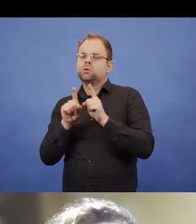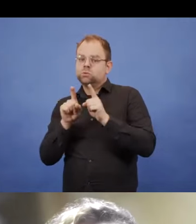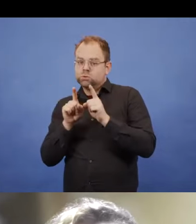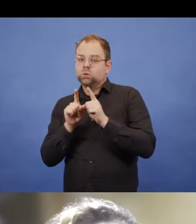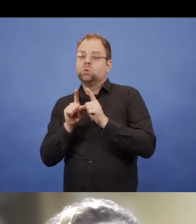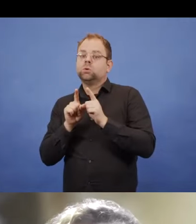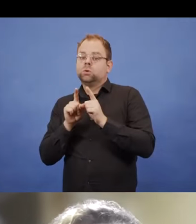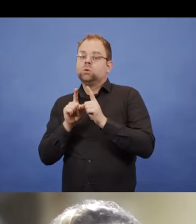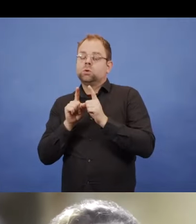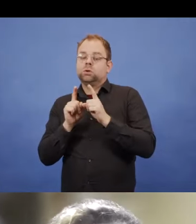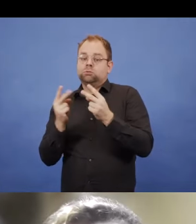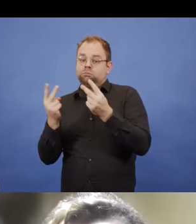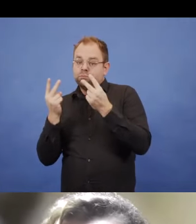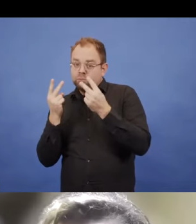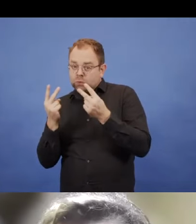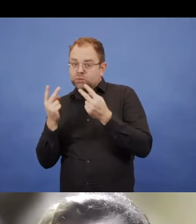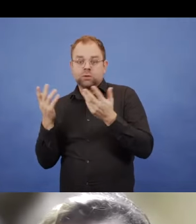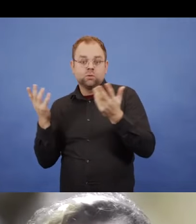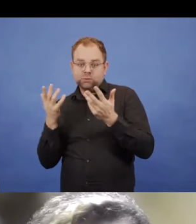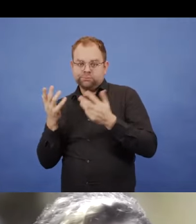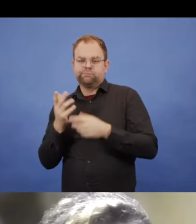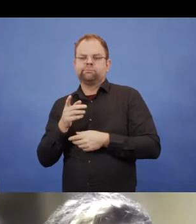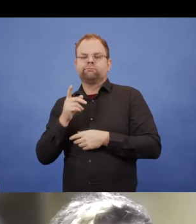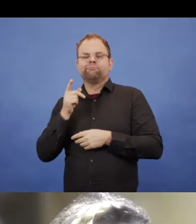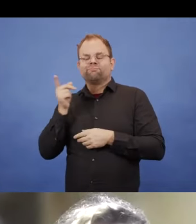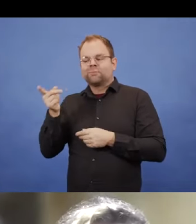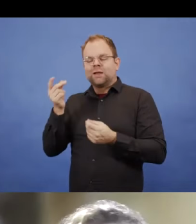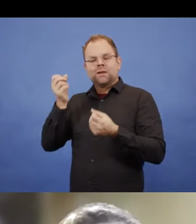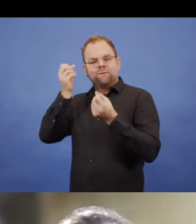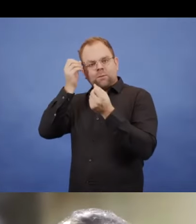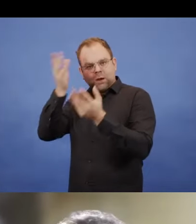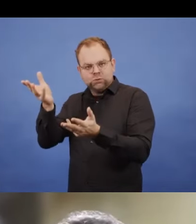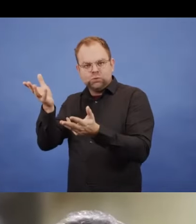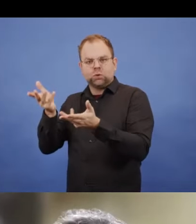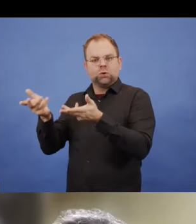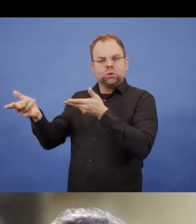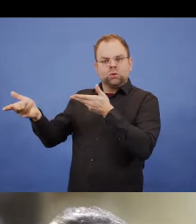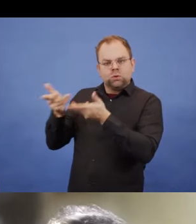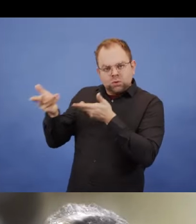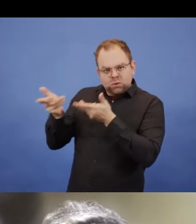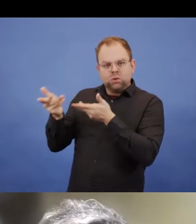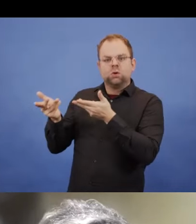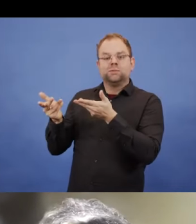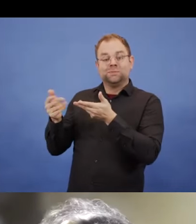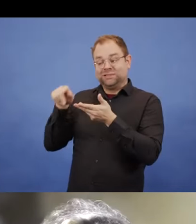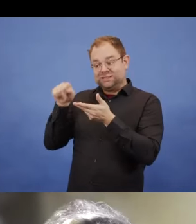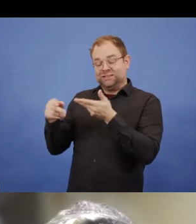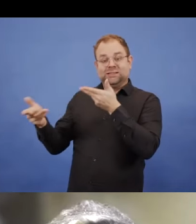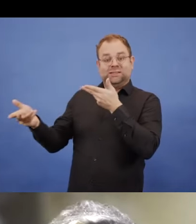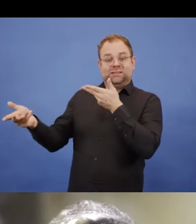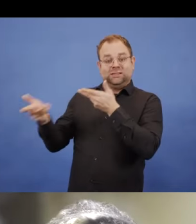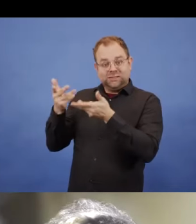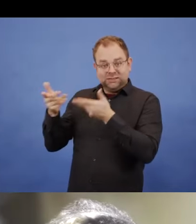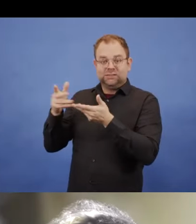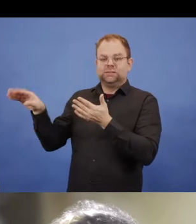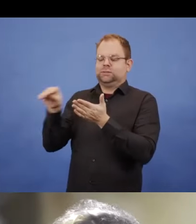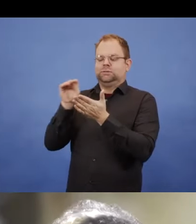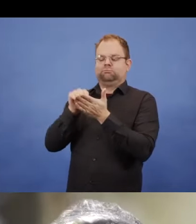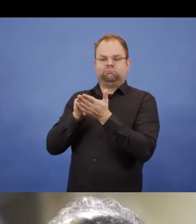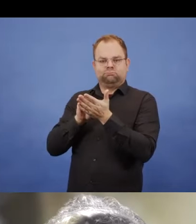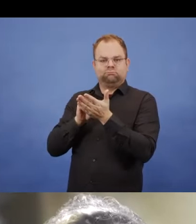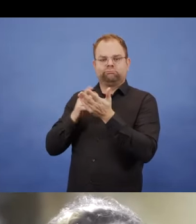disseminated in a way that is accessible to everyone. So again, then it will depend on the operation and the country organizing the reception